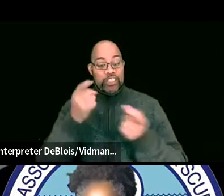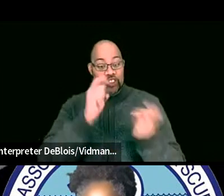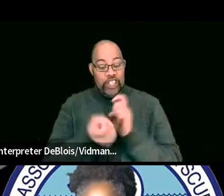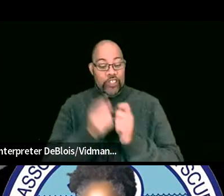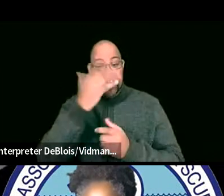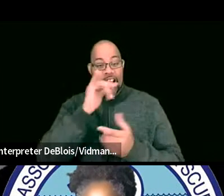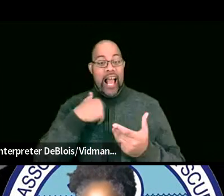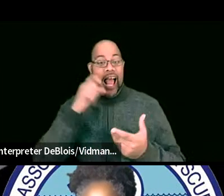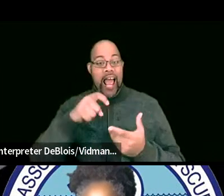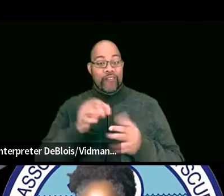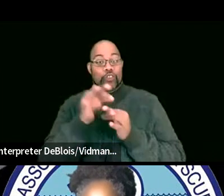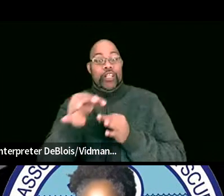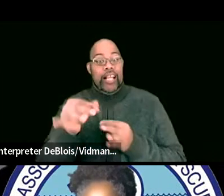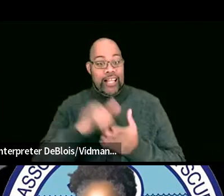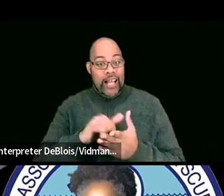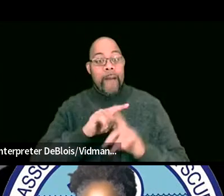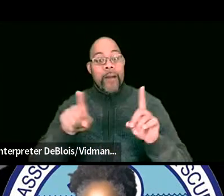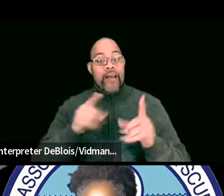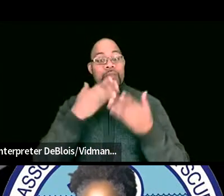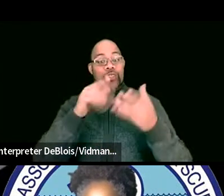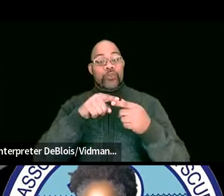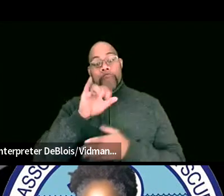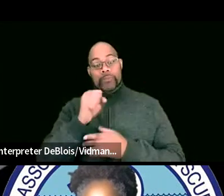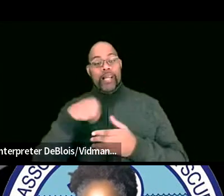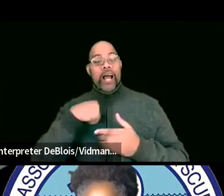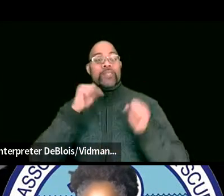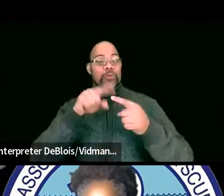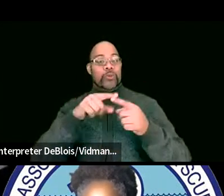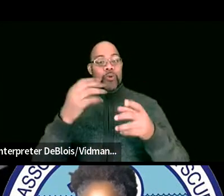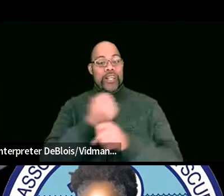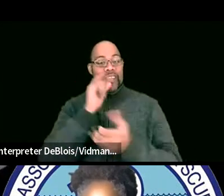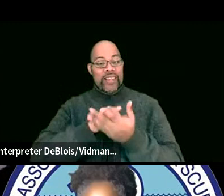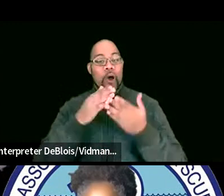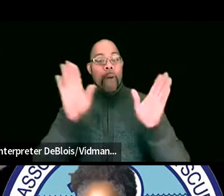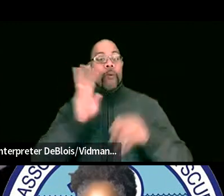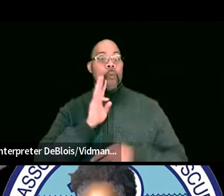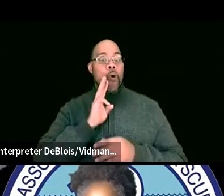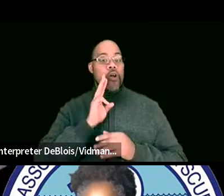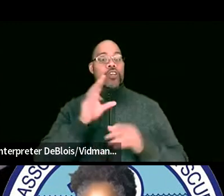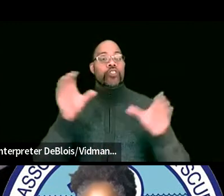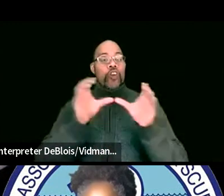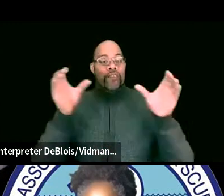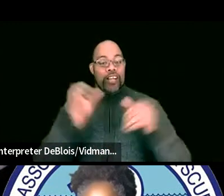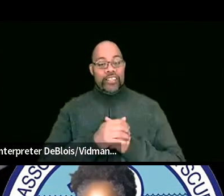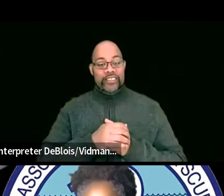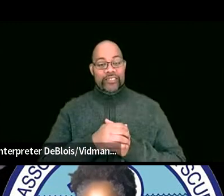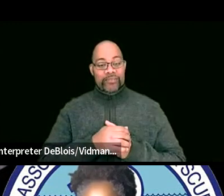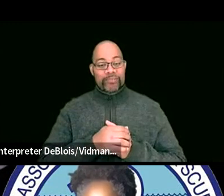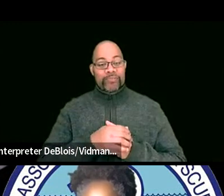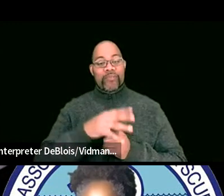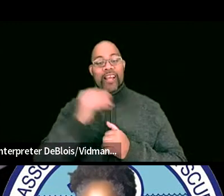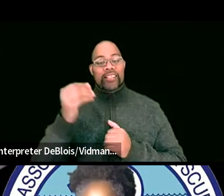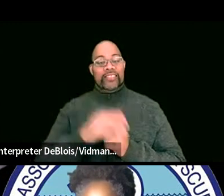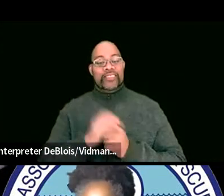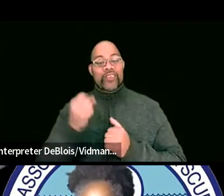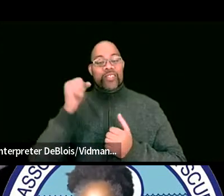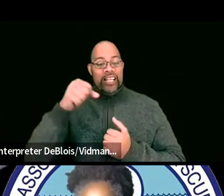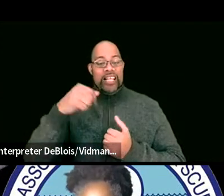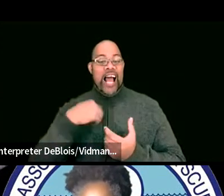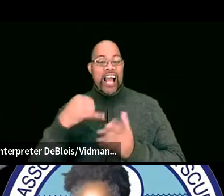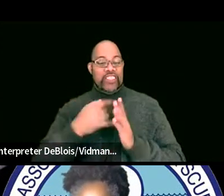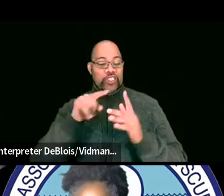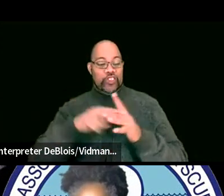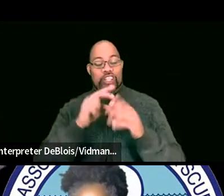looked like I would have to delay that. But thanks to BIMS, I was able to get that open water certification. And so, yeah, I just